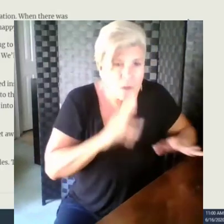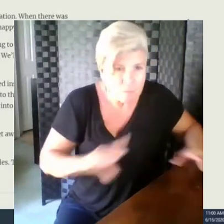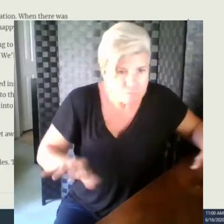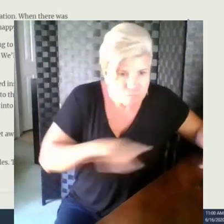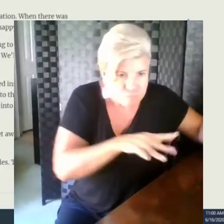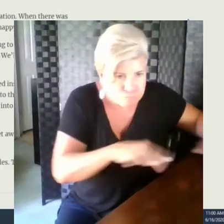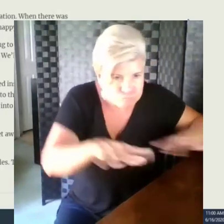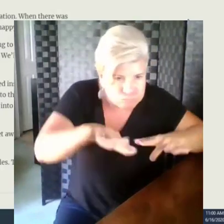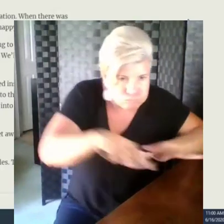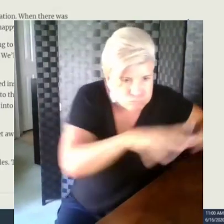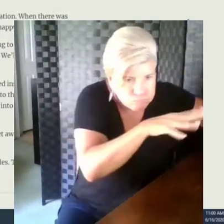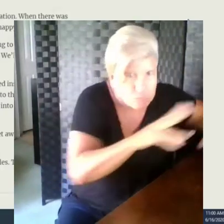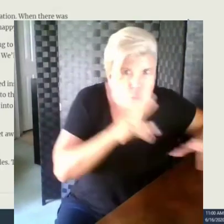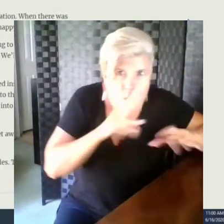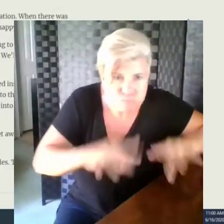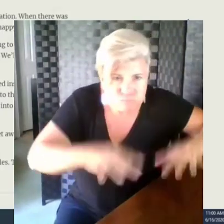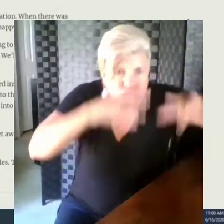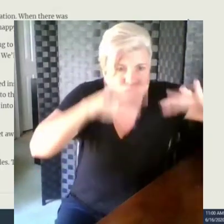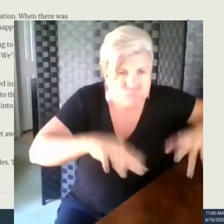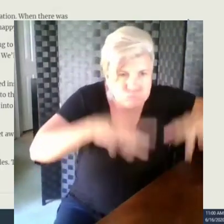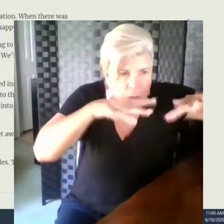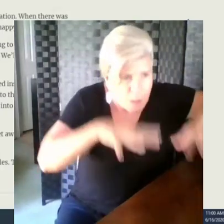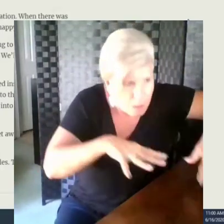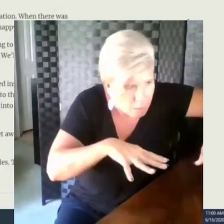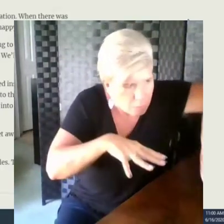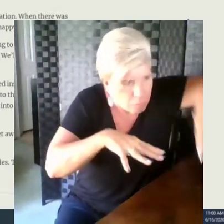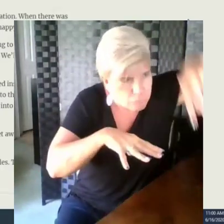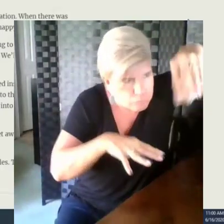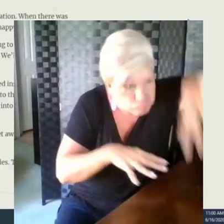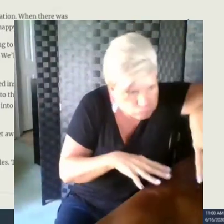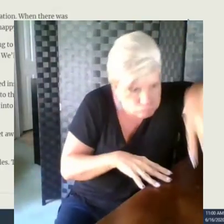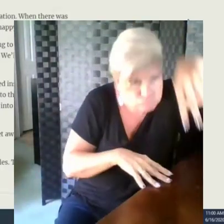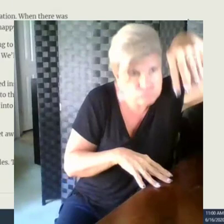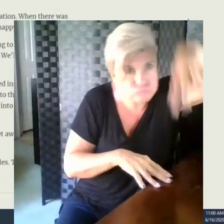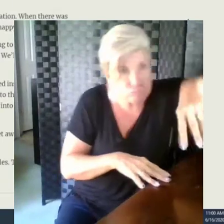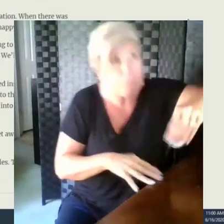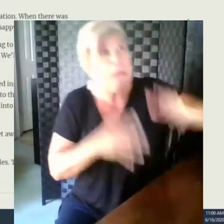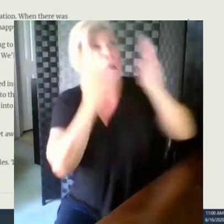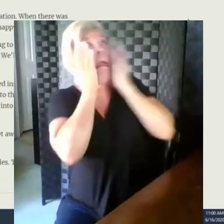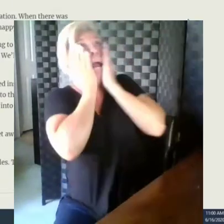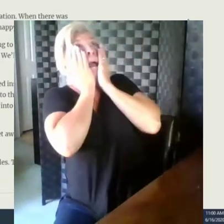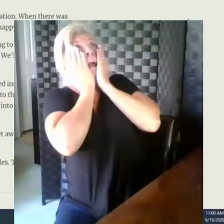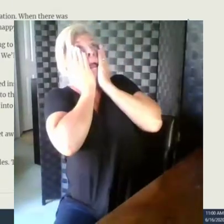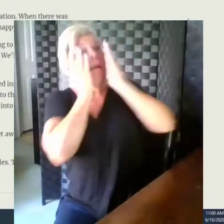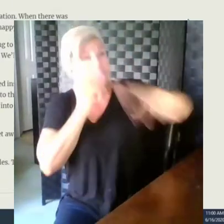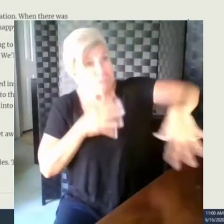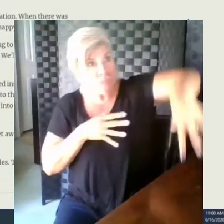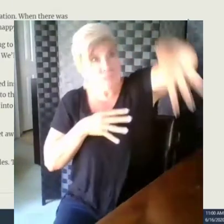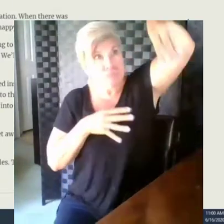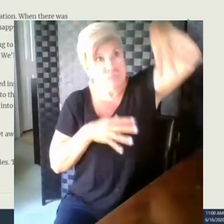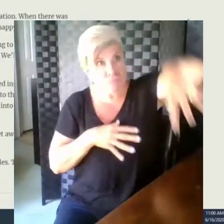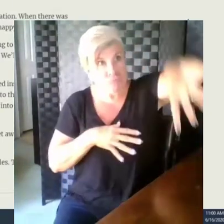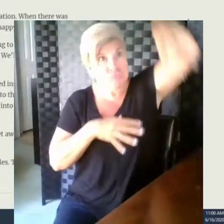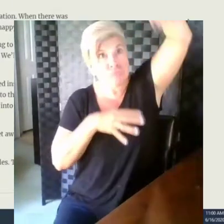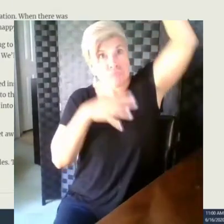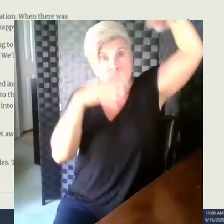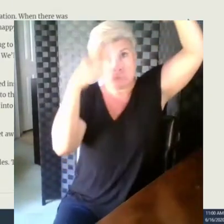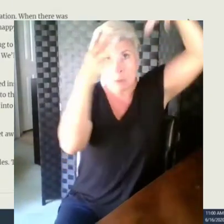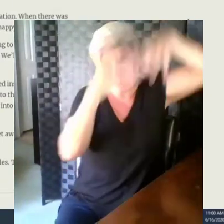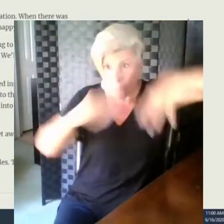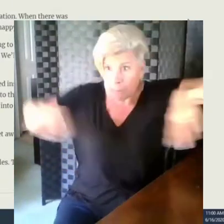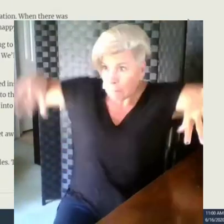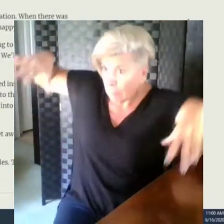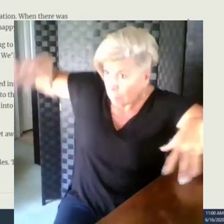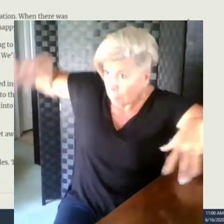them began to churn. A giant octopus rose up in front of them, thrashing its tentacles. The boat nearly